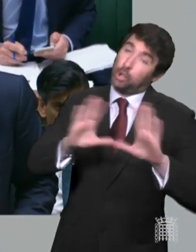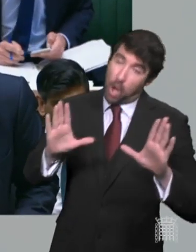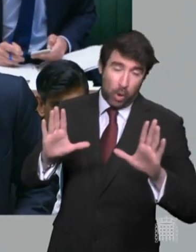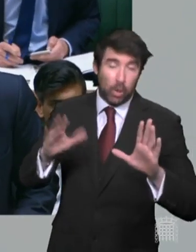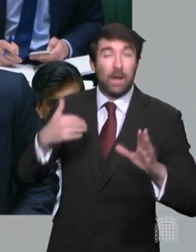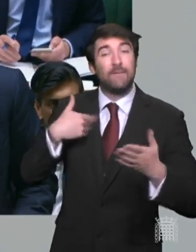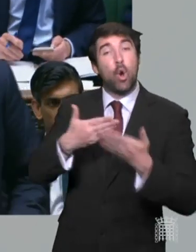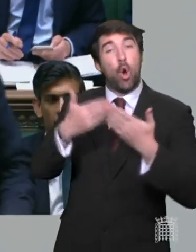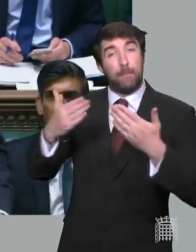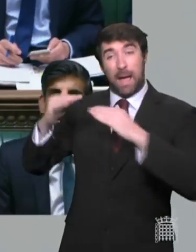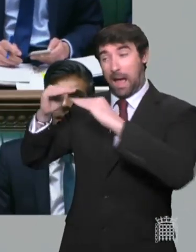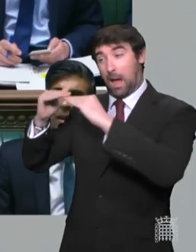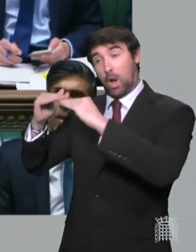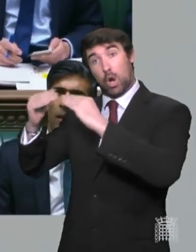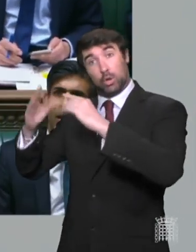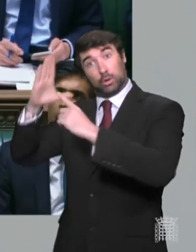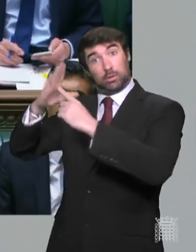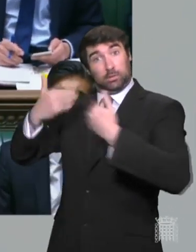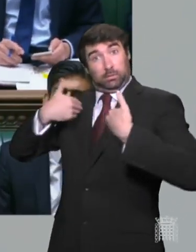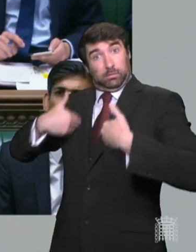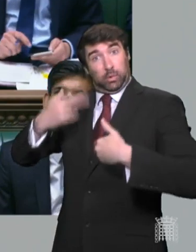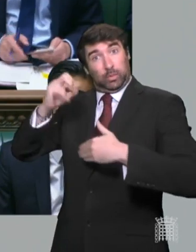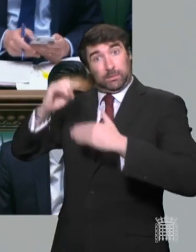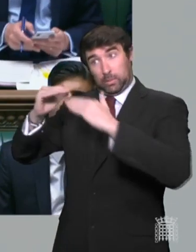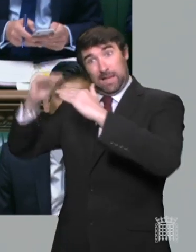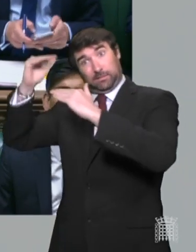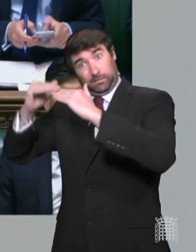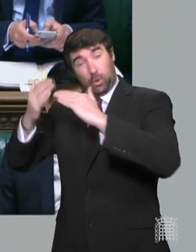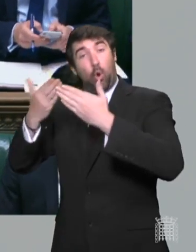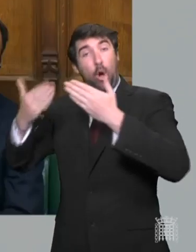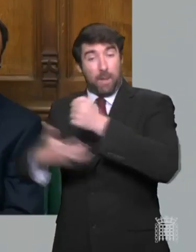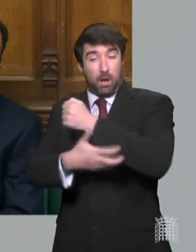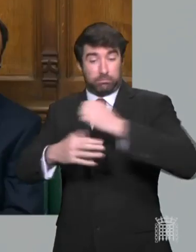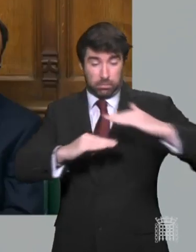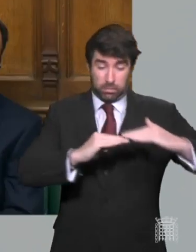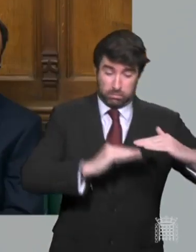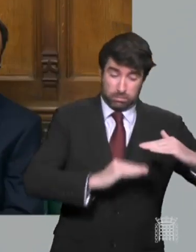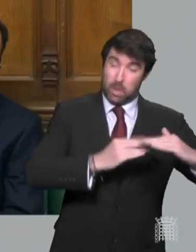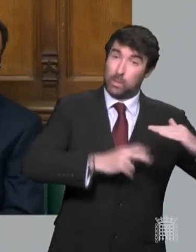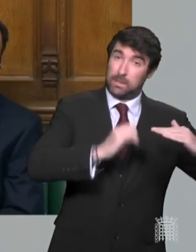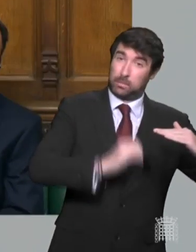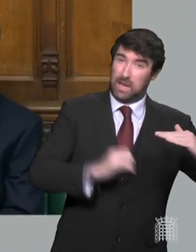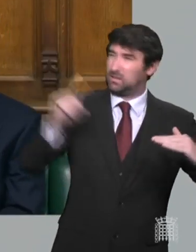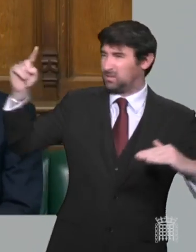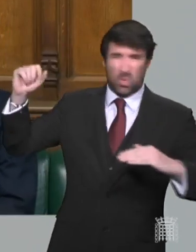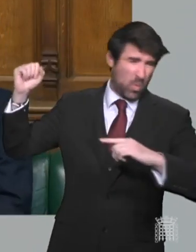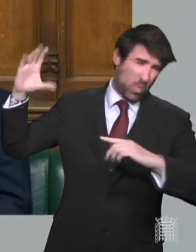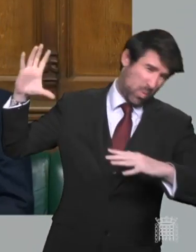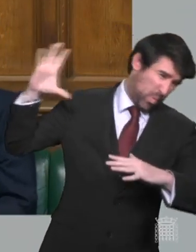the poorest. And as for pay for nurses, Mr Speaker, that is exactly what this measure